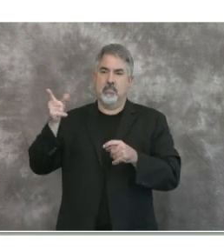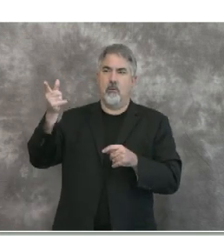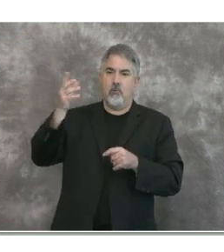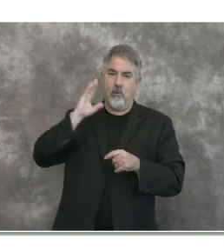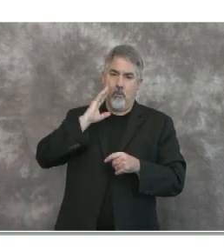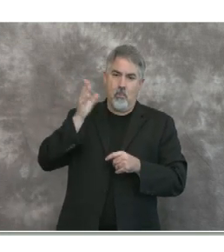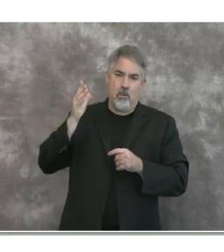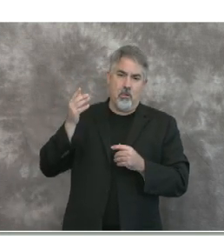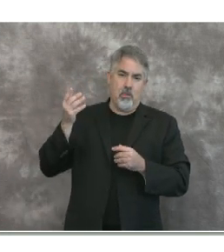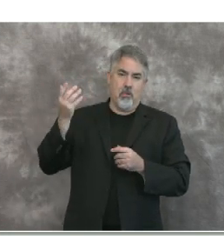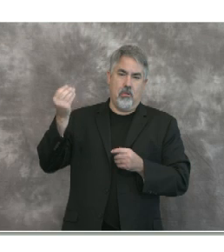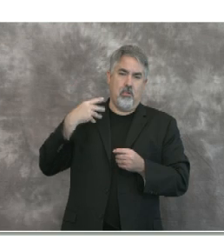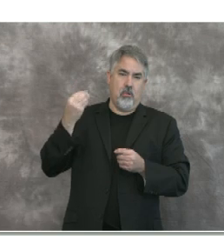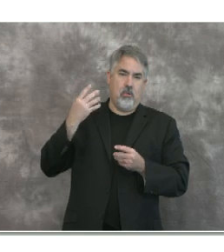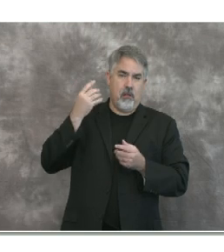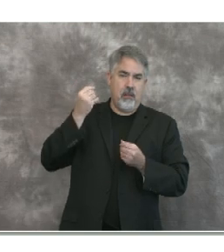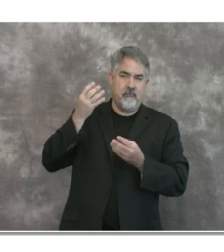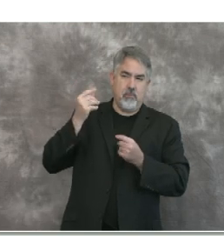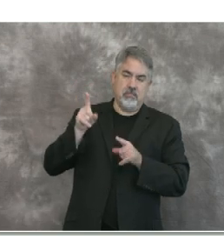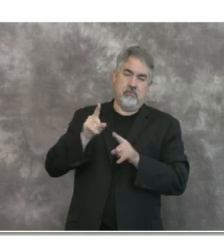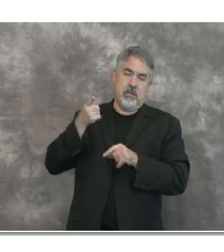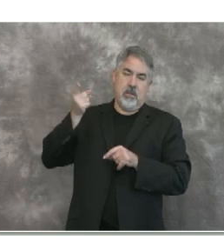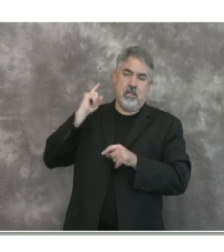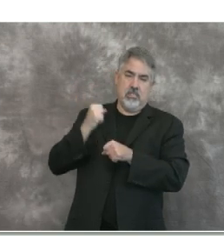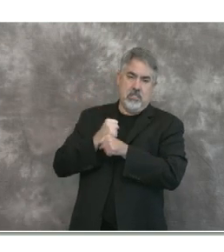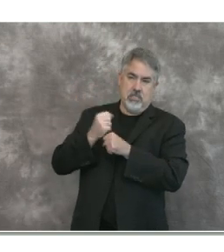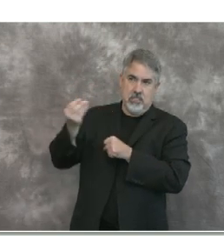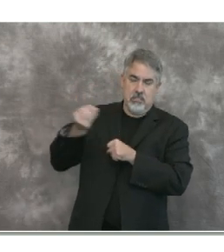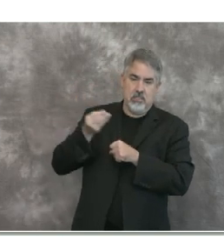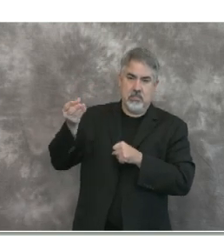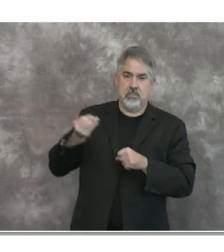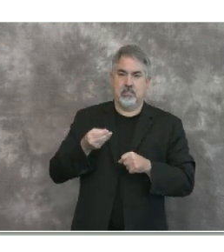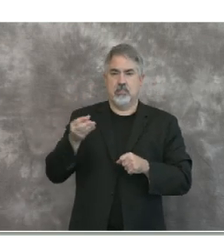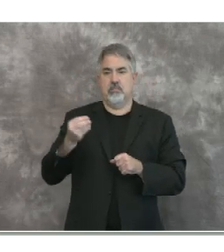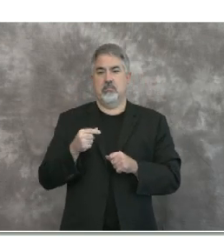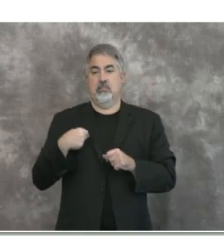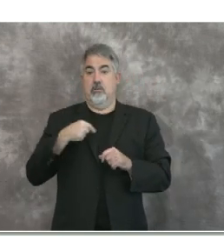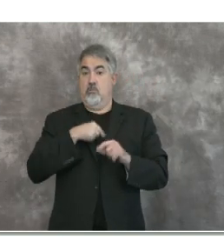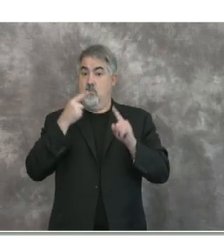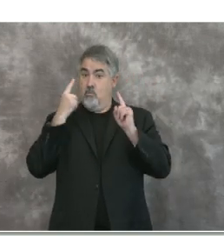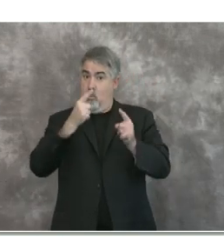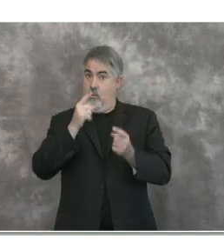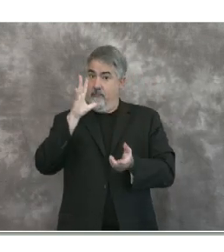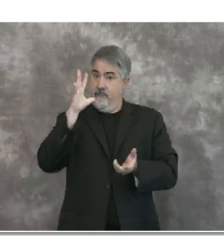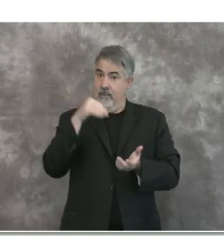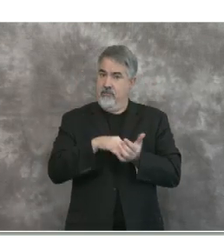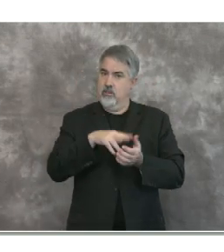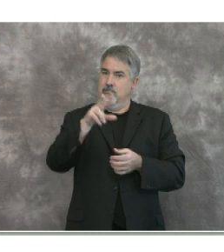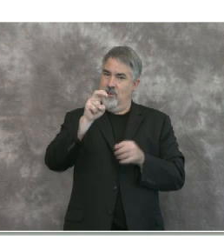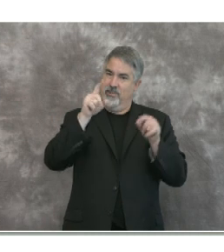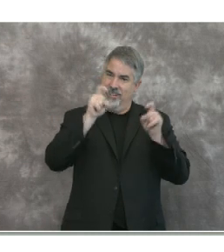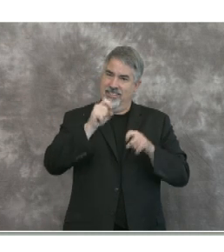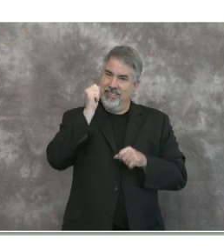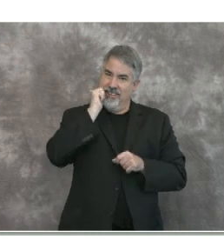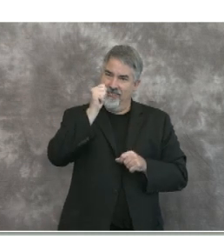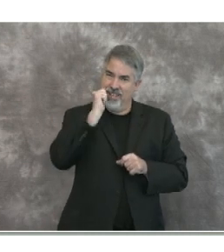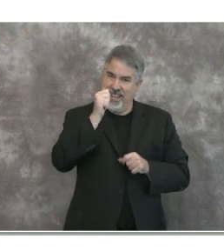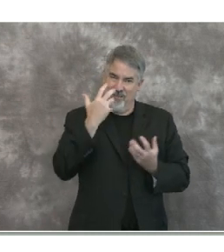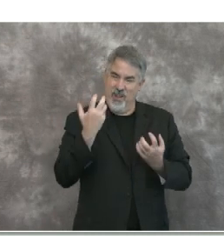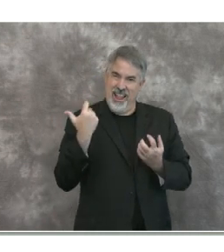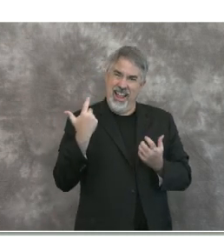the range that we saw last week and continue to increase towards that initial goal of 5,200 a day. Daily hospital census